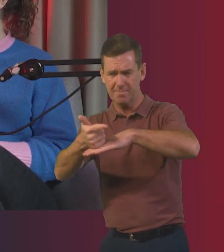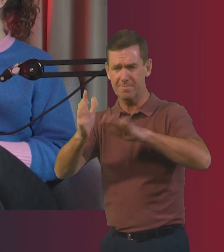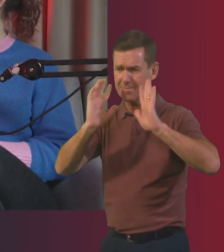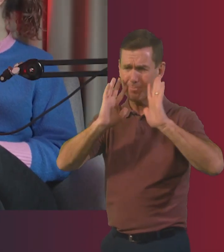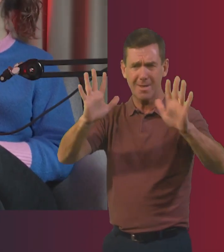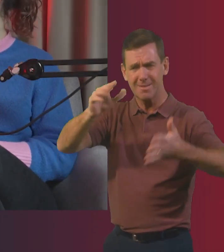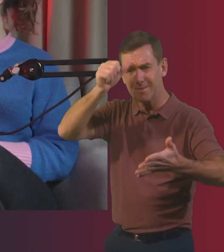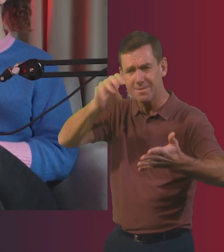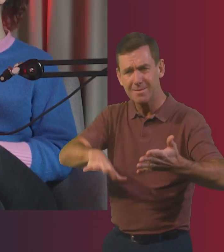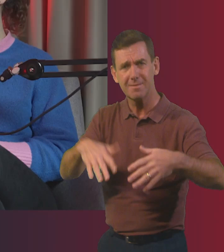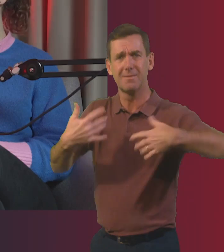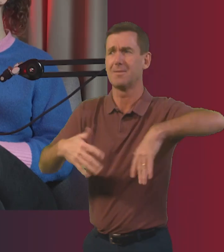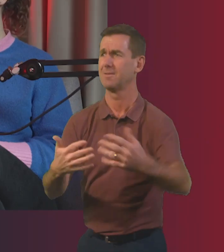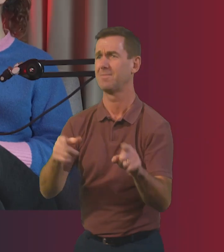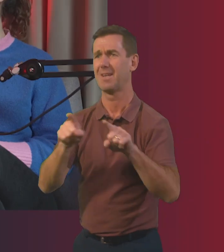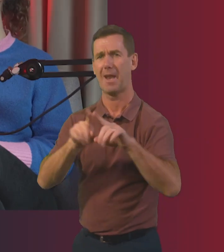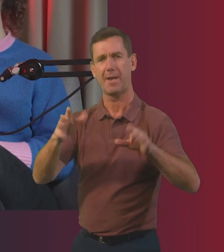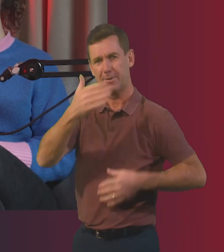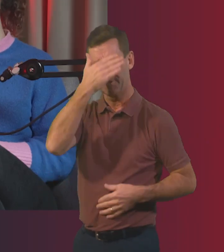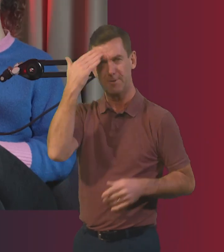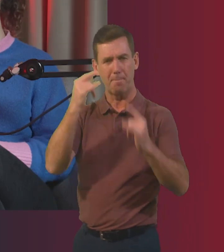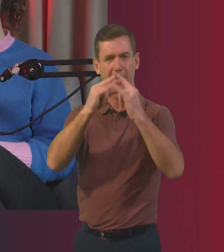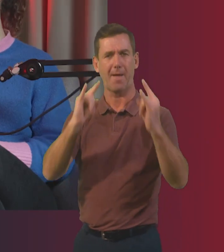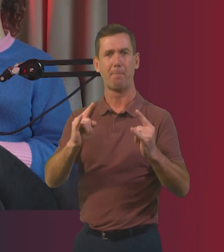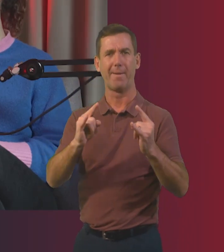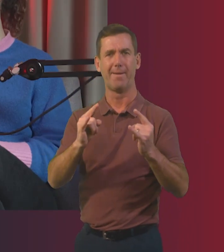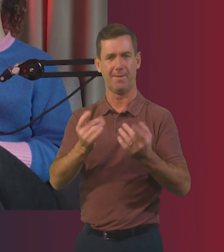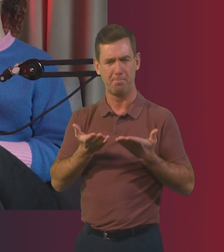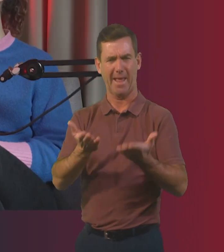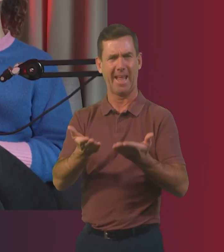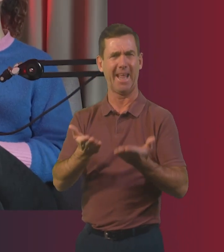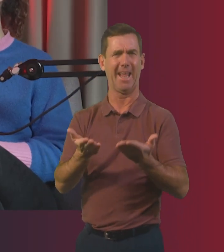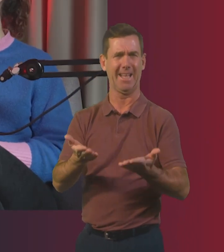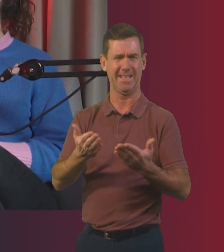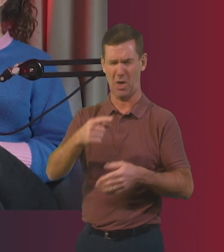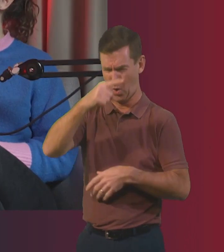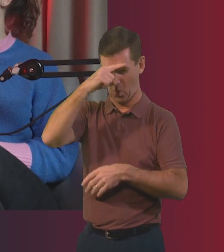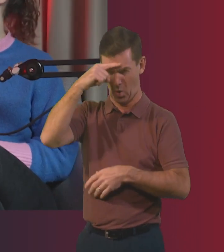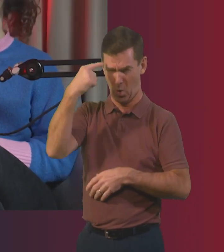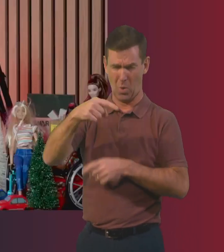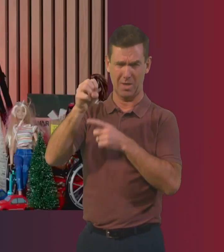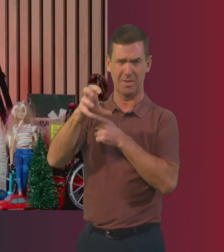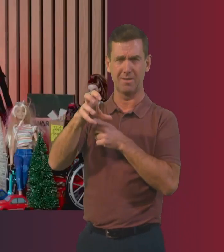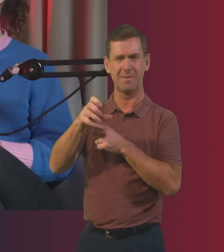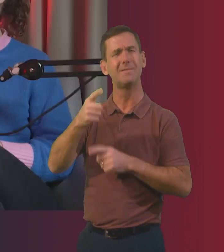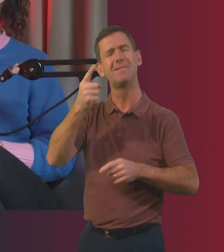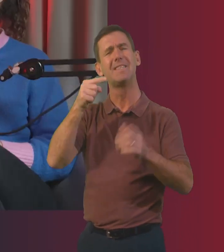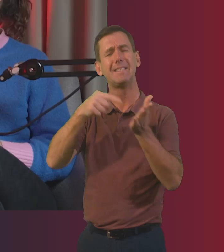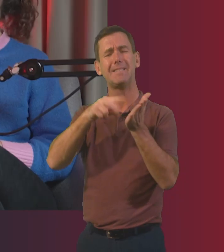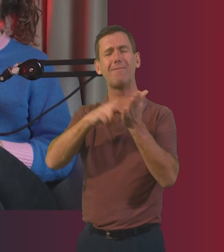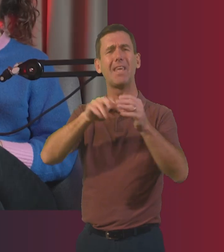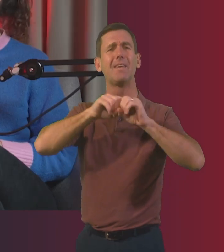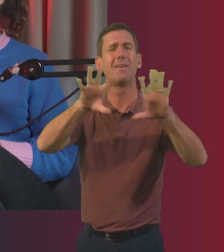kind of like a baking summer camp because it was hot and there's a lot you don't see on TV. Of course. Like